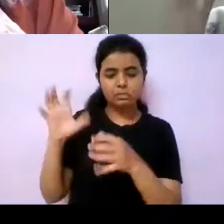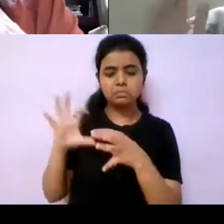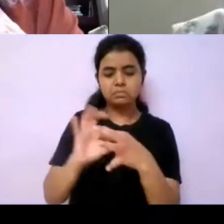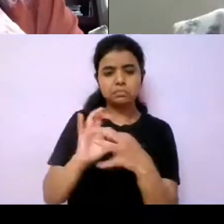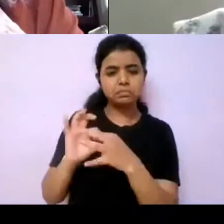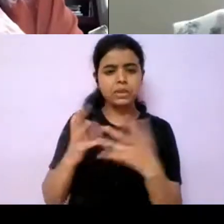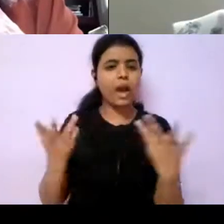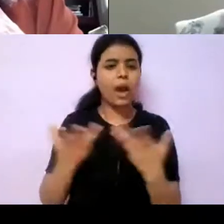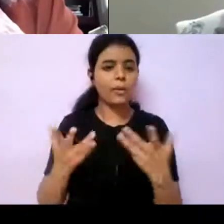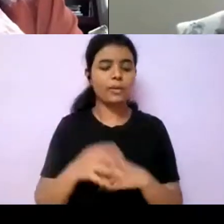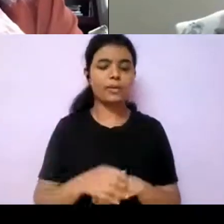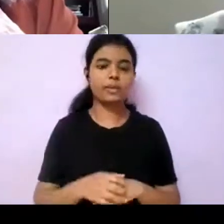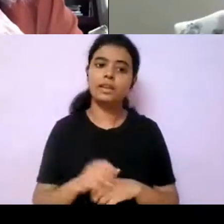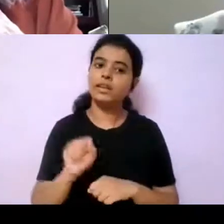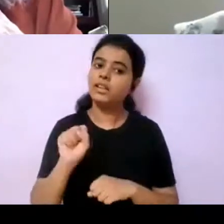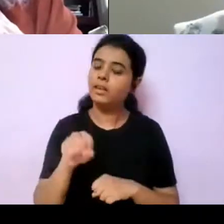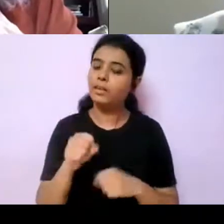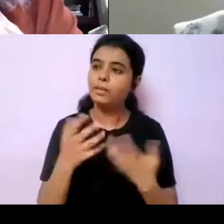Oh my.